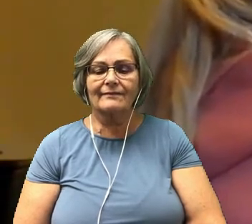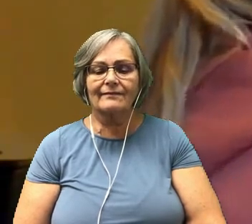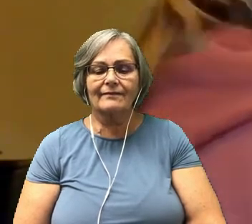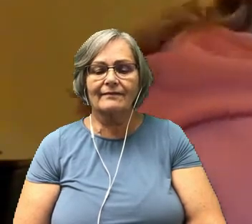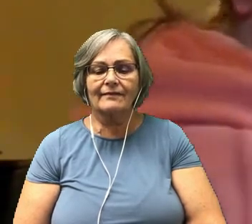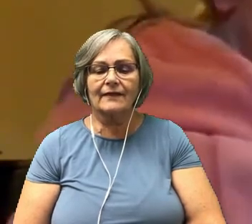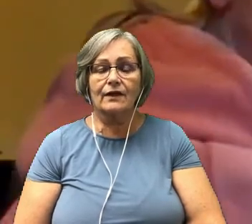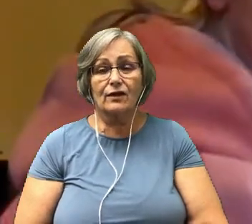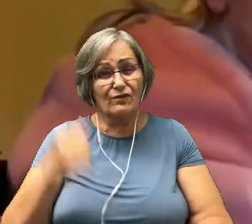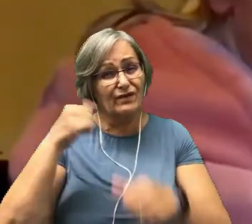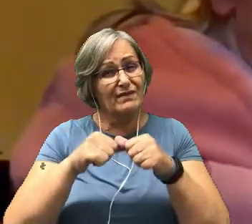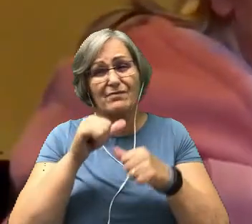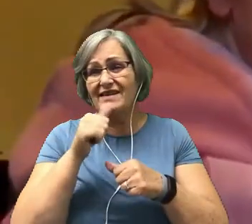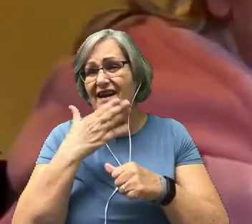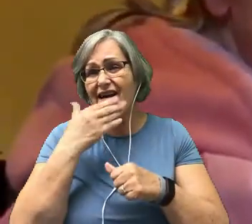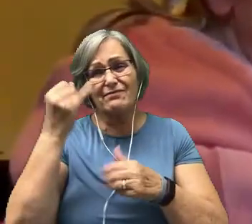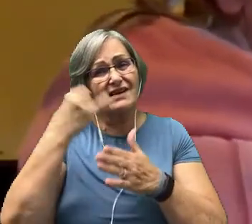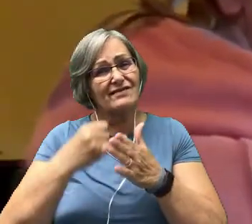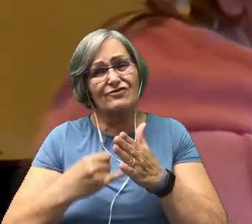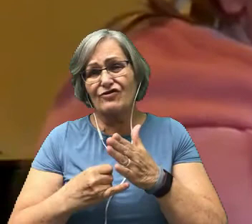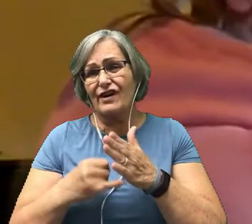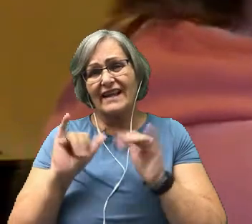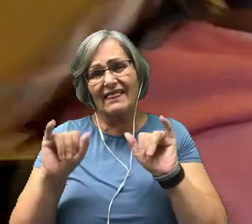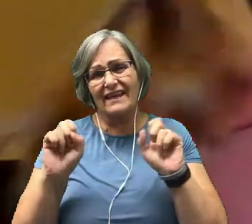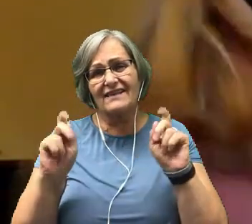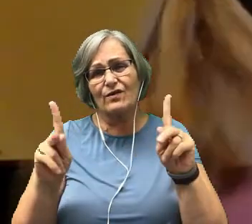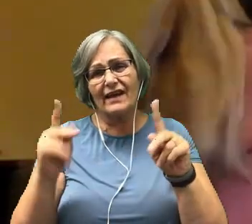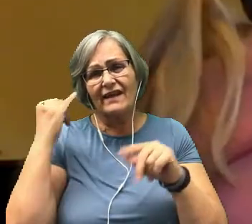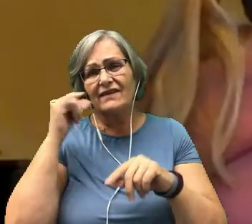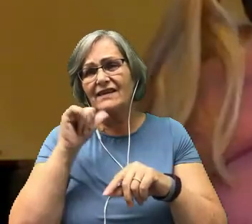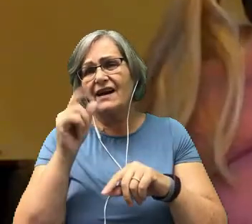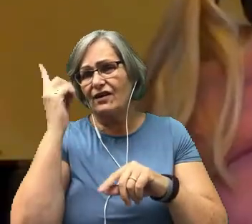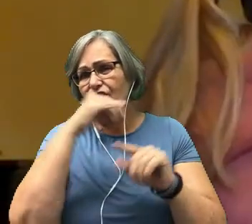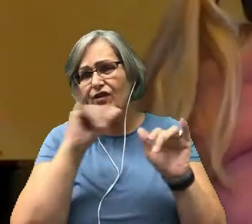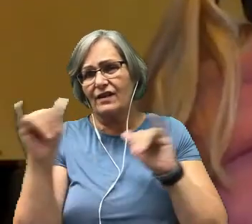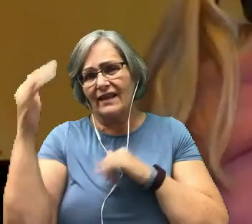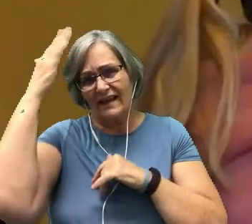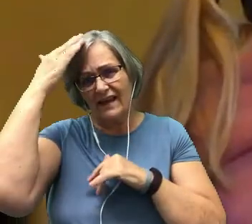Remember, Mrs. Hermes isn't the best drawing. It's okay if it doesn't look like a helmet, right?